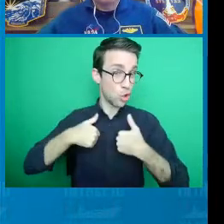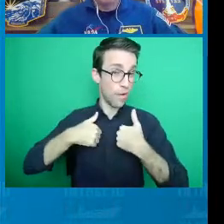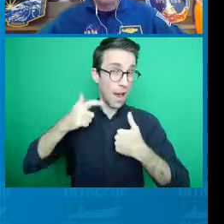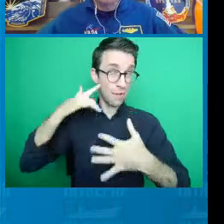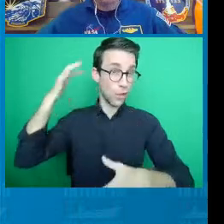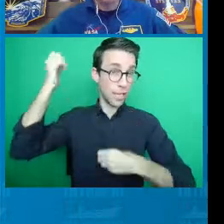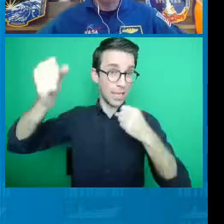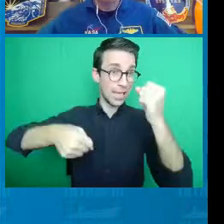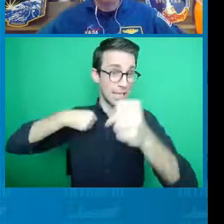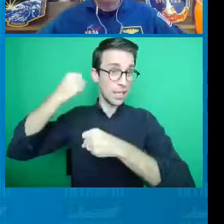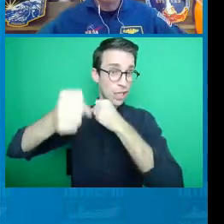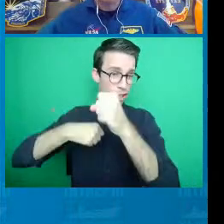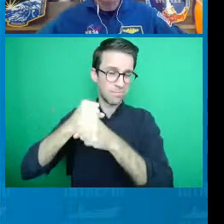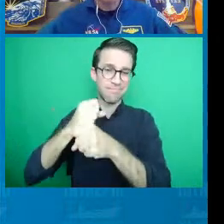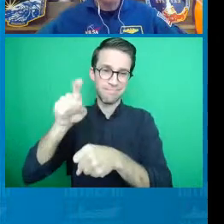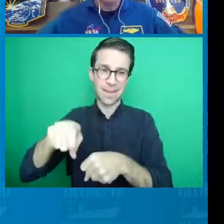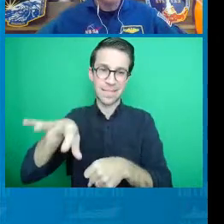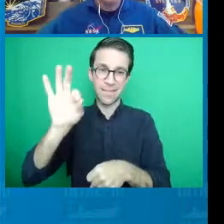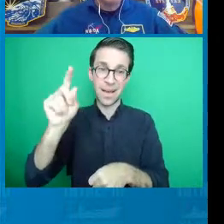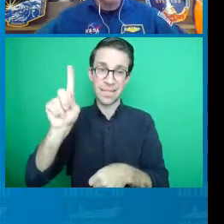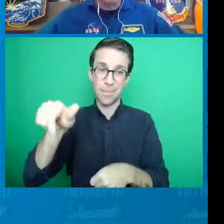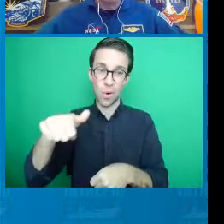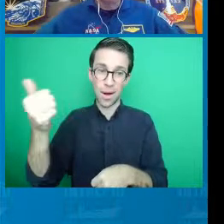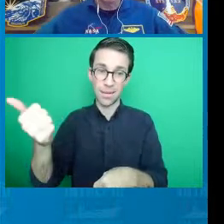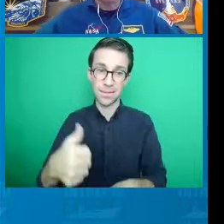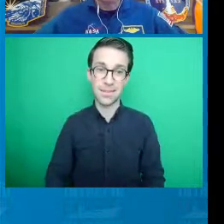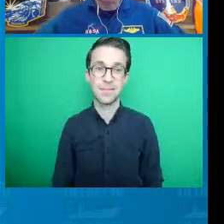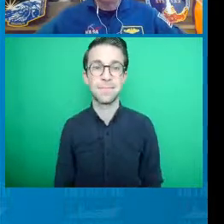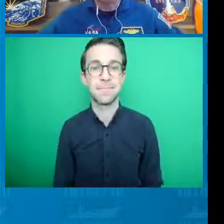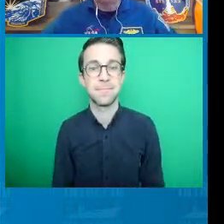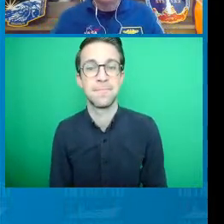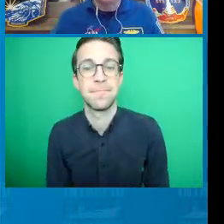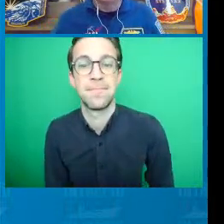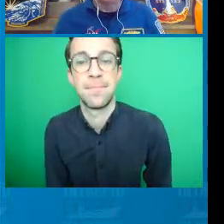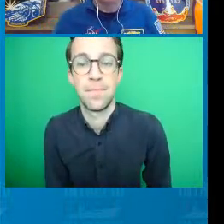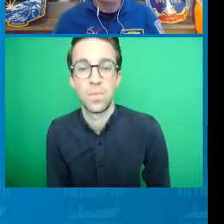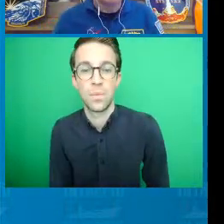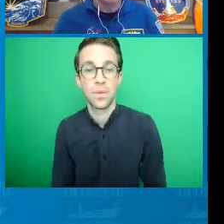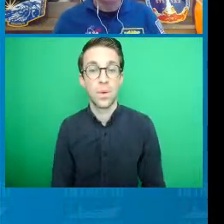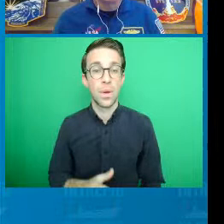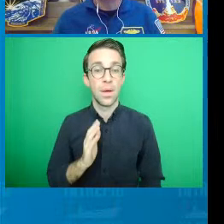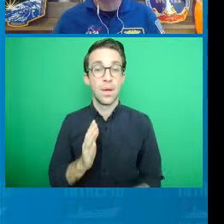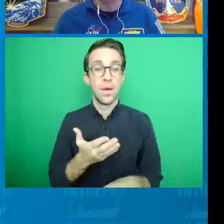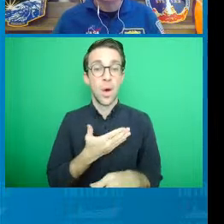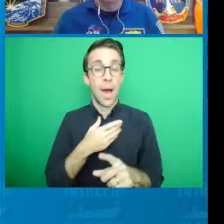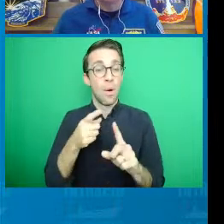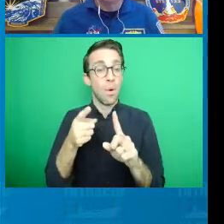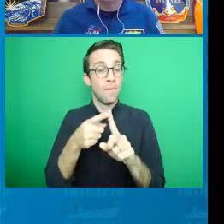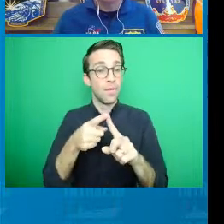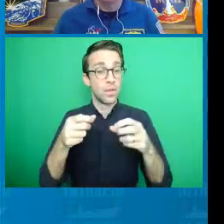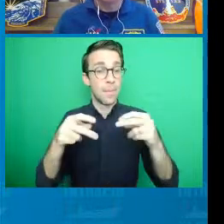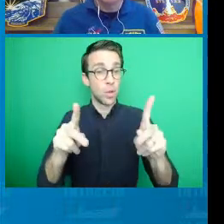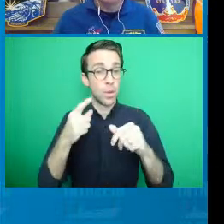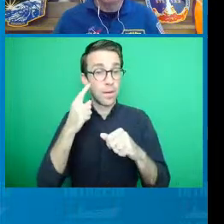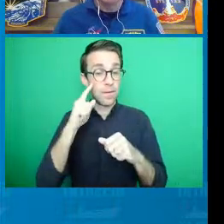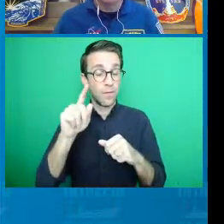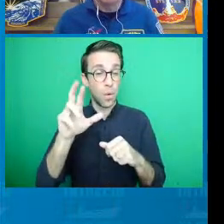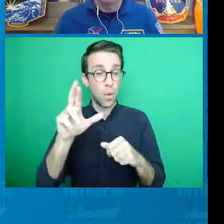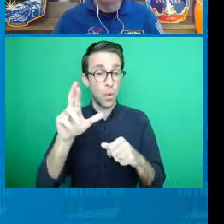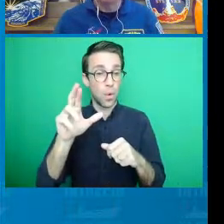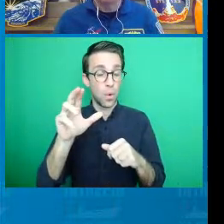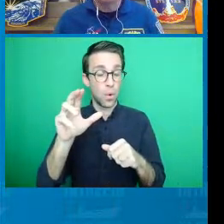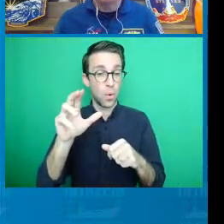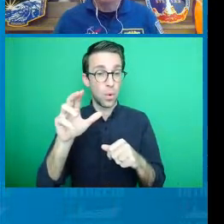come. So next slide. So our first opportunity for a crewed mission is actually just a couple years away with